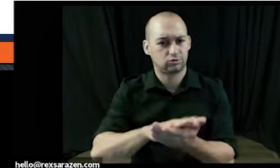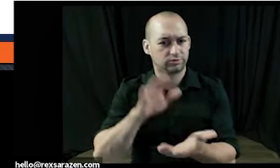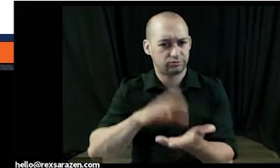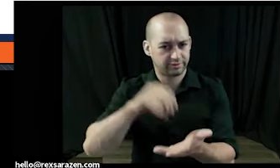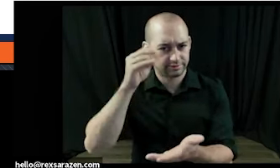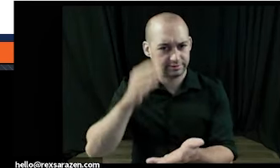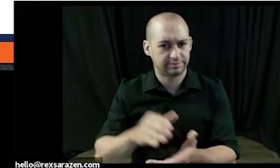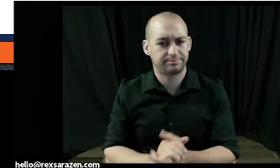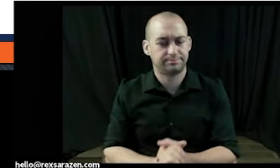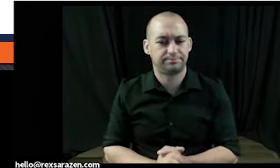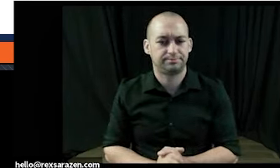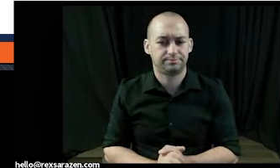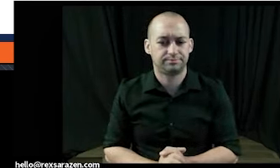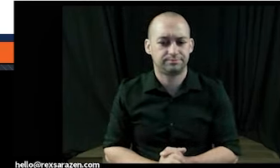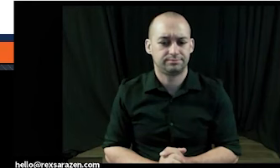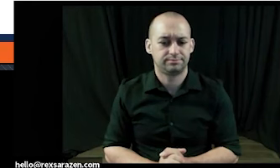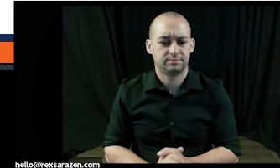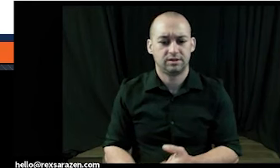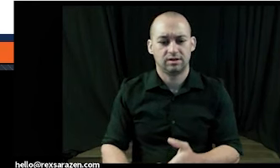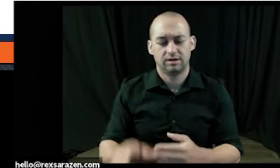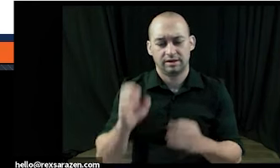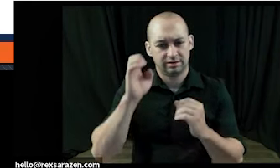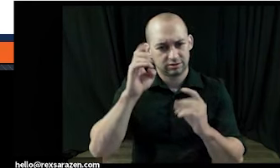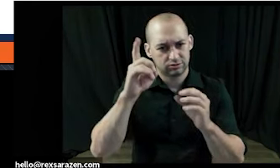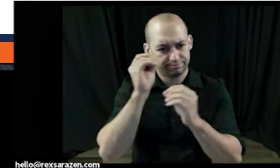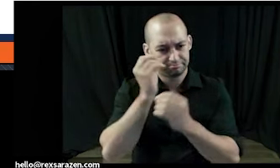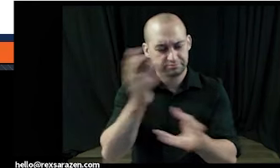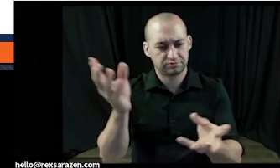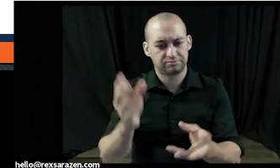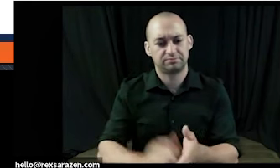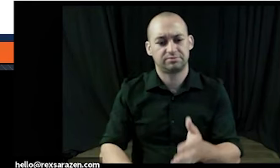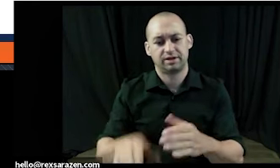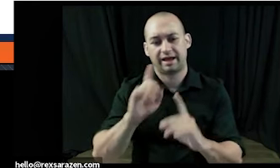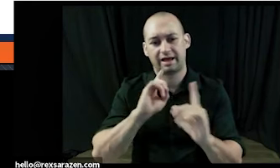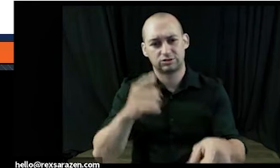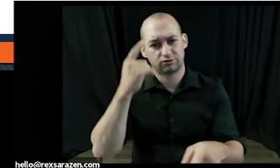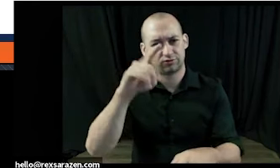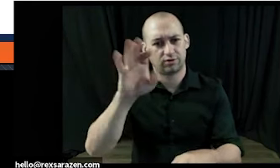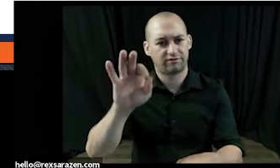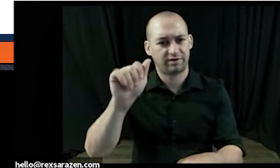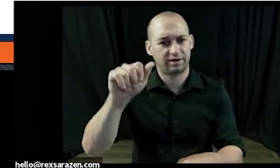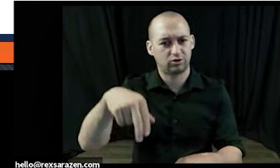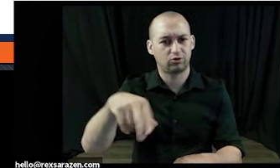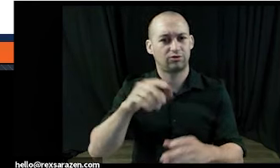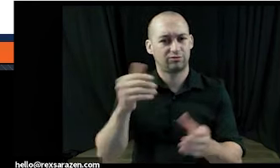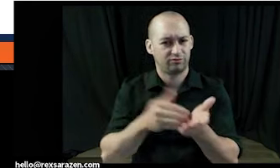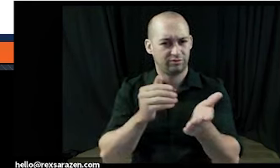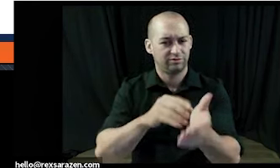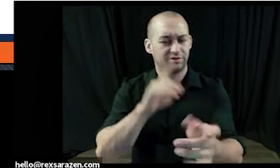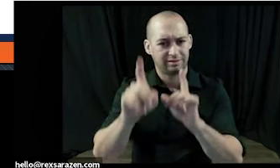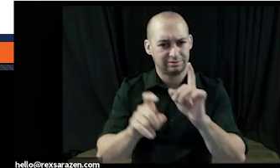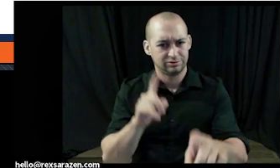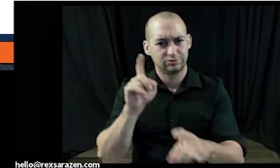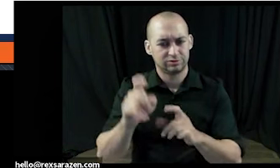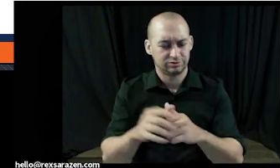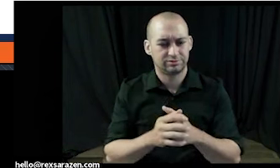We provide informational materials that include answers to frequently asked questions about the Voters' Choice Act, important